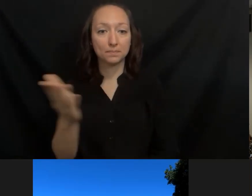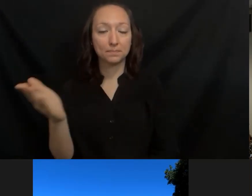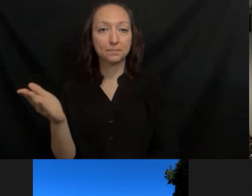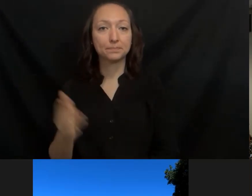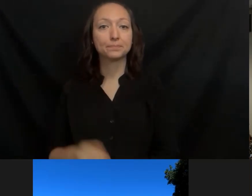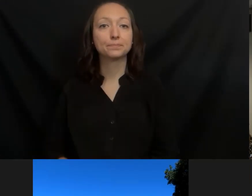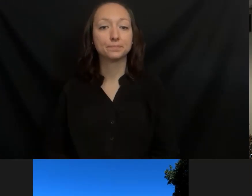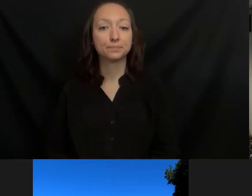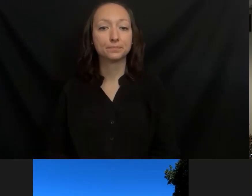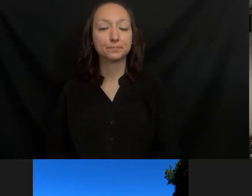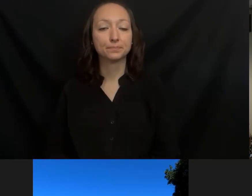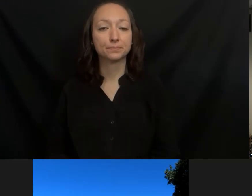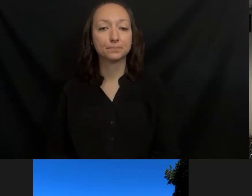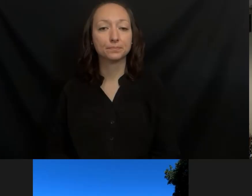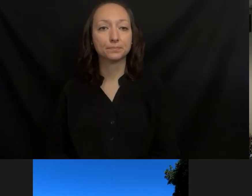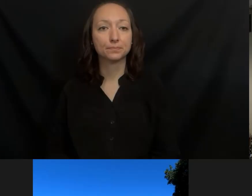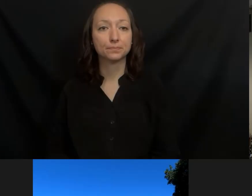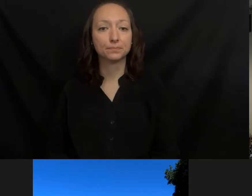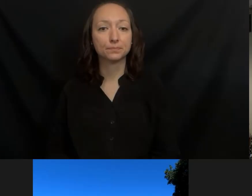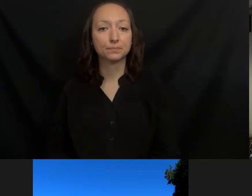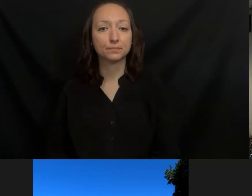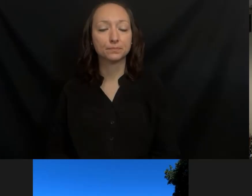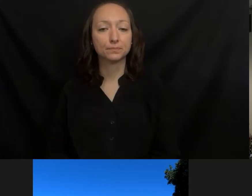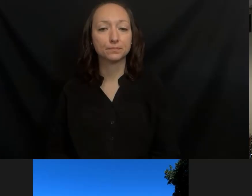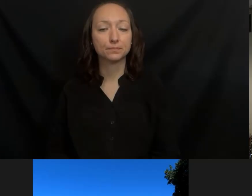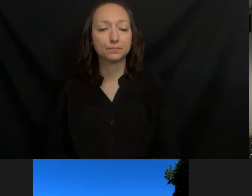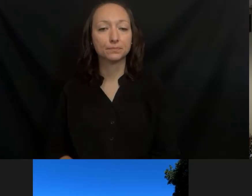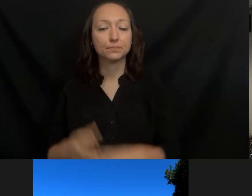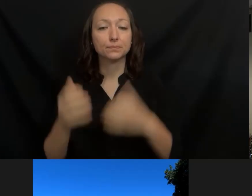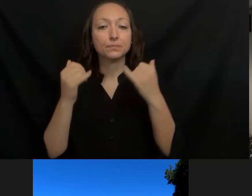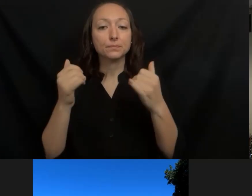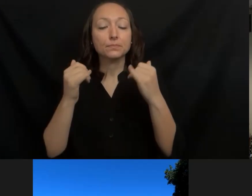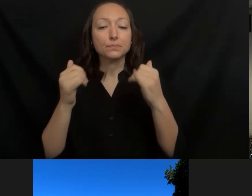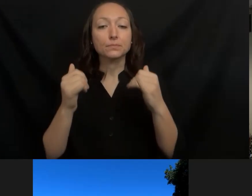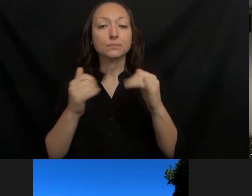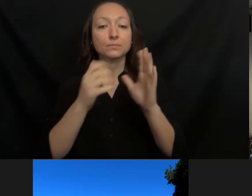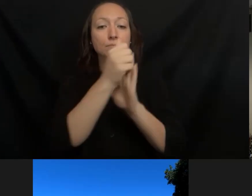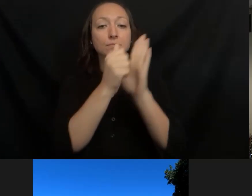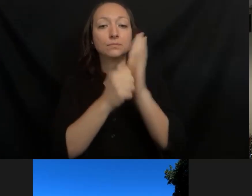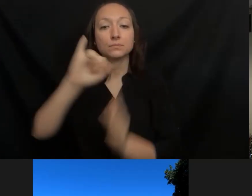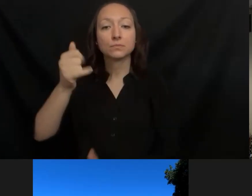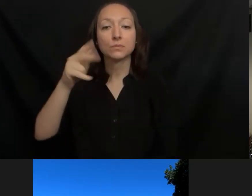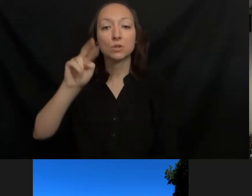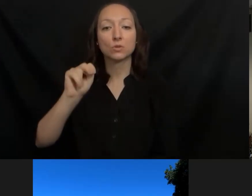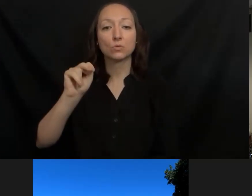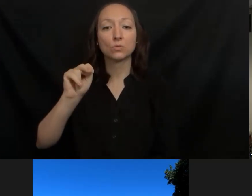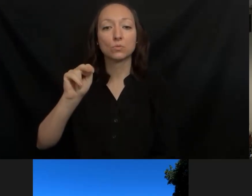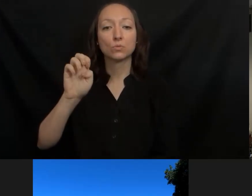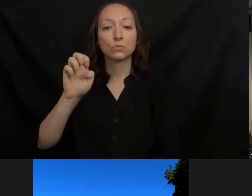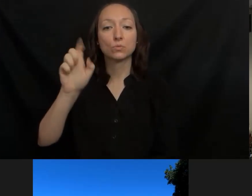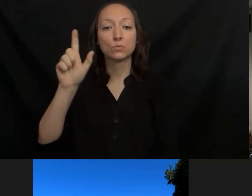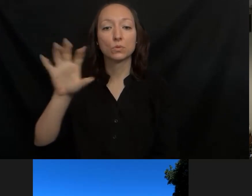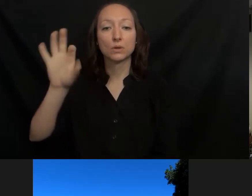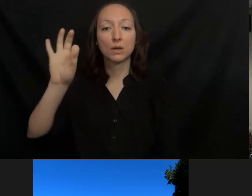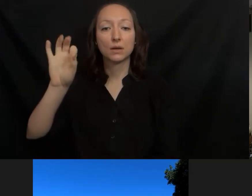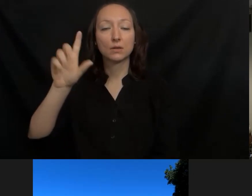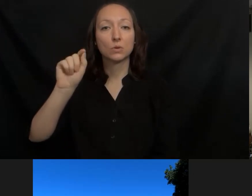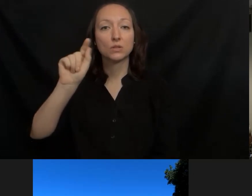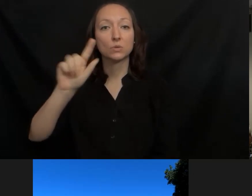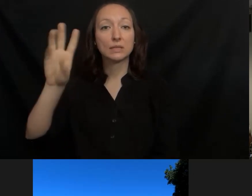All right. It's from June 29th, 2026. Do we have a